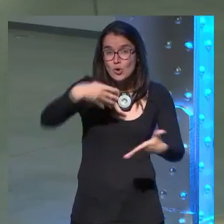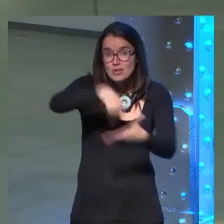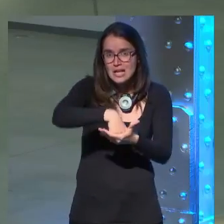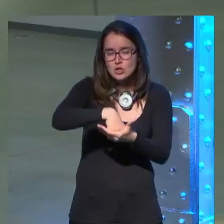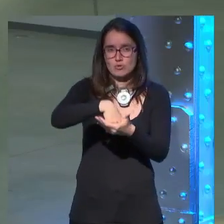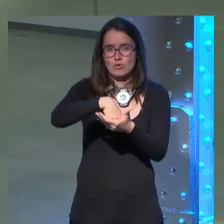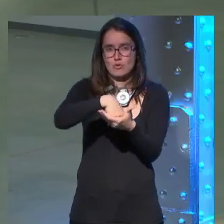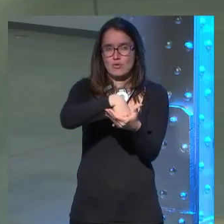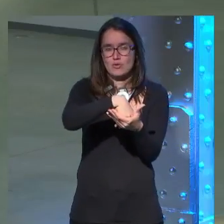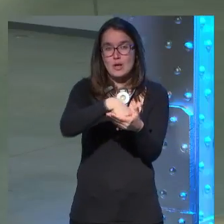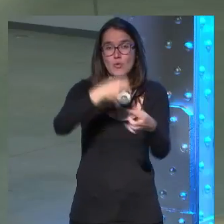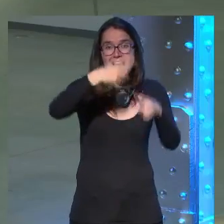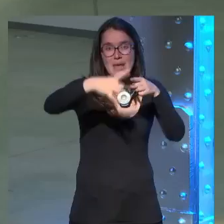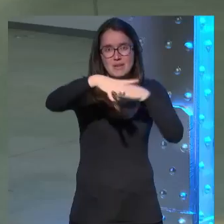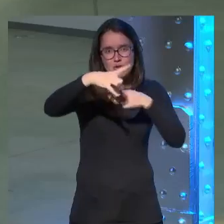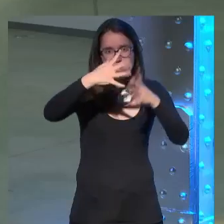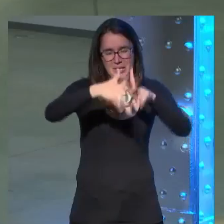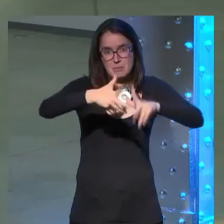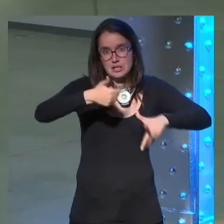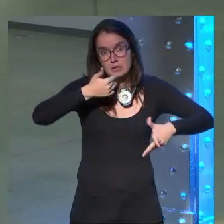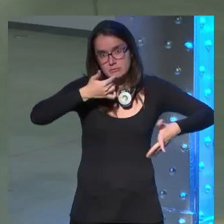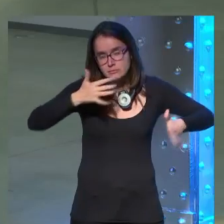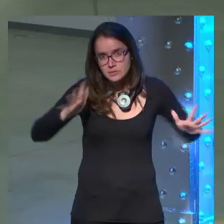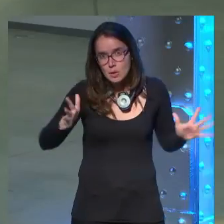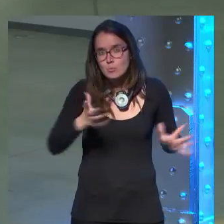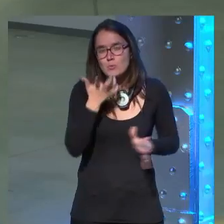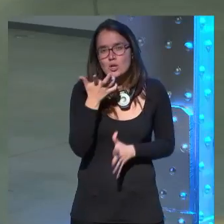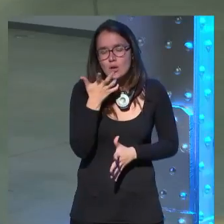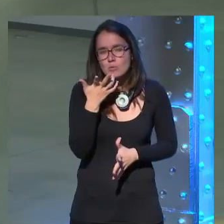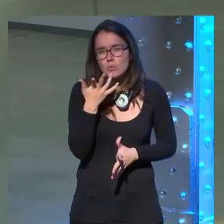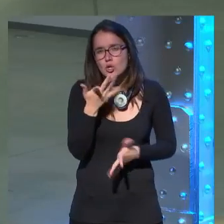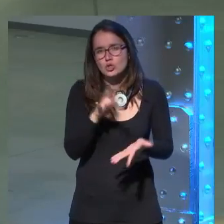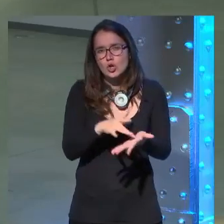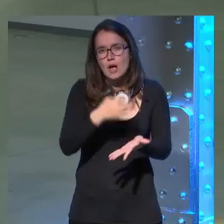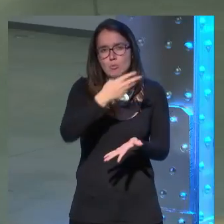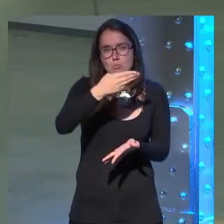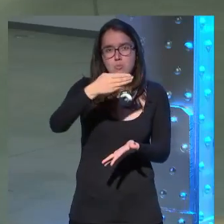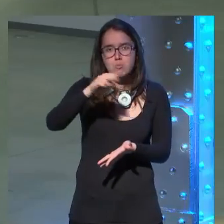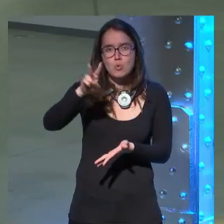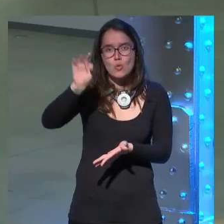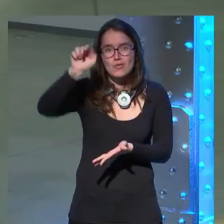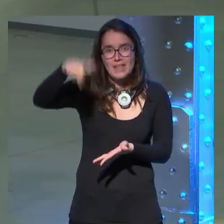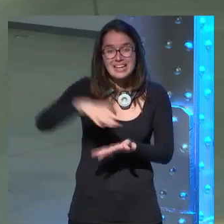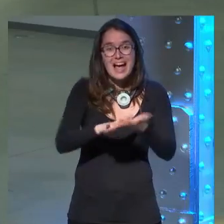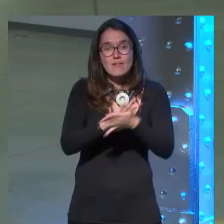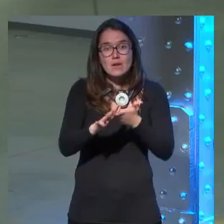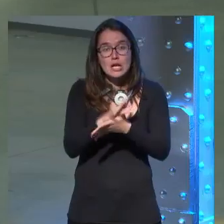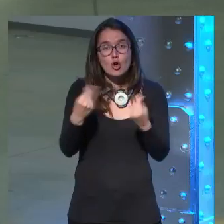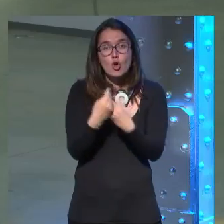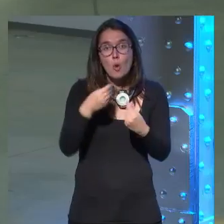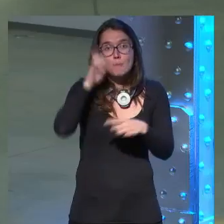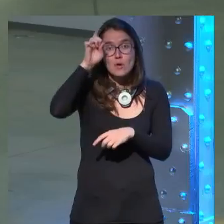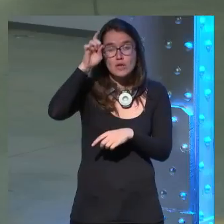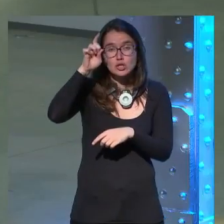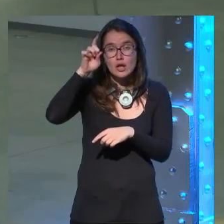And actually, I spent some time in Bhutan, and I spent some time talking to some Buddhist teachers there. And Buddhism